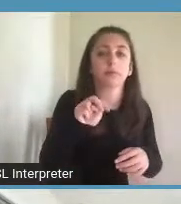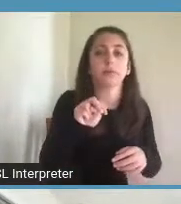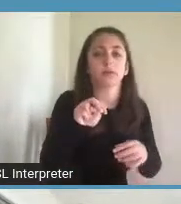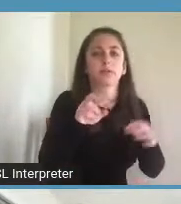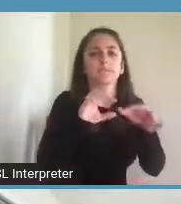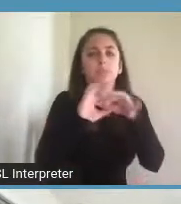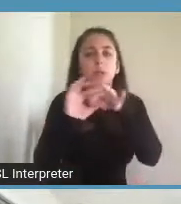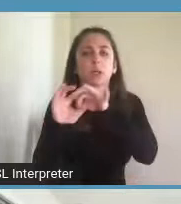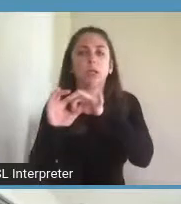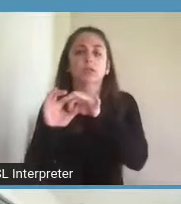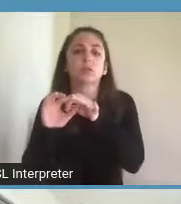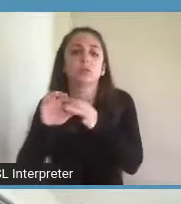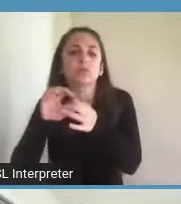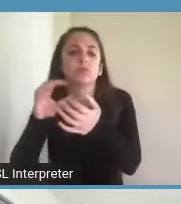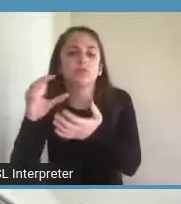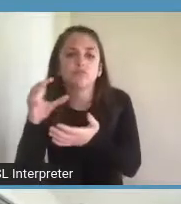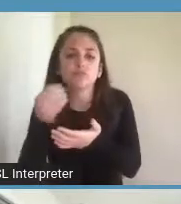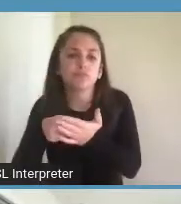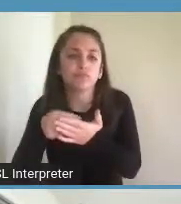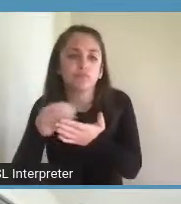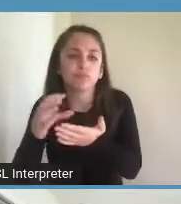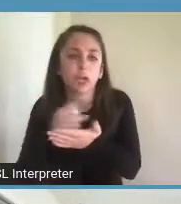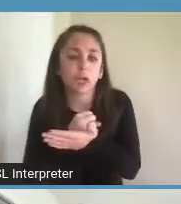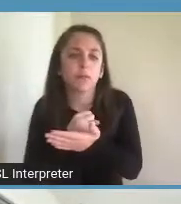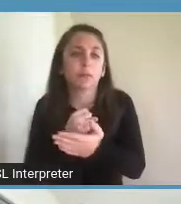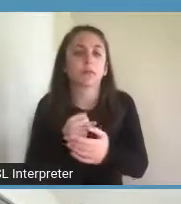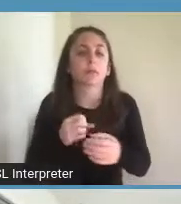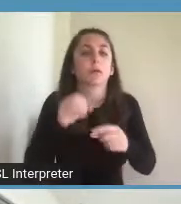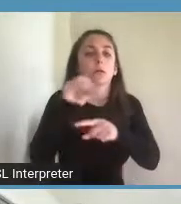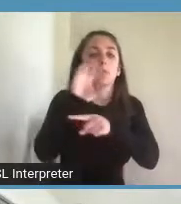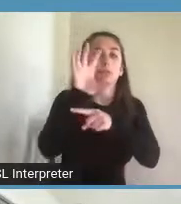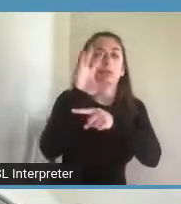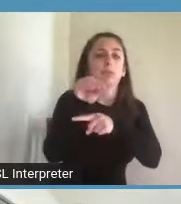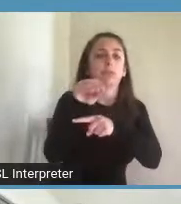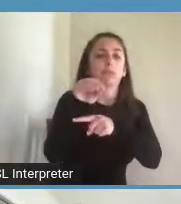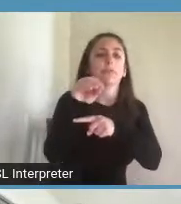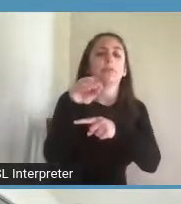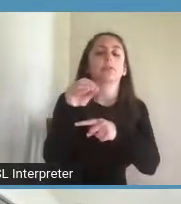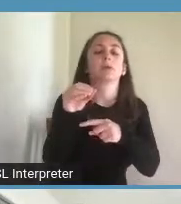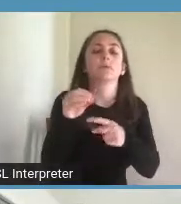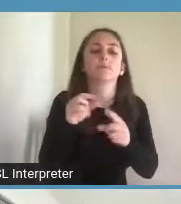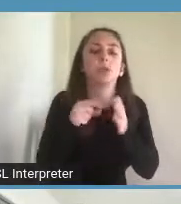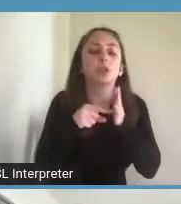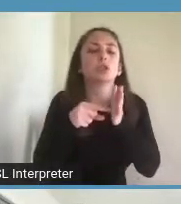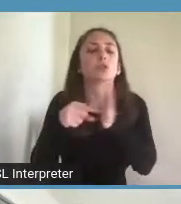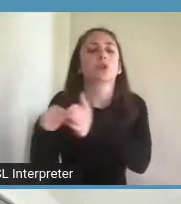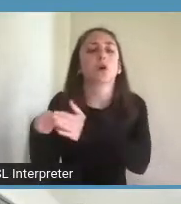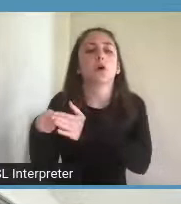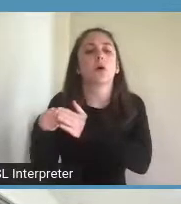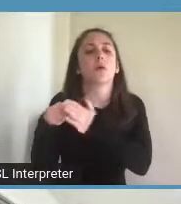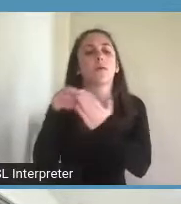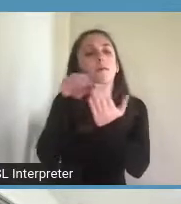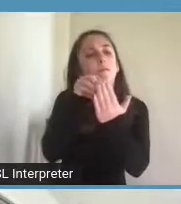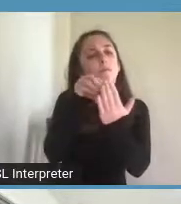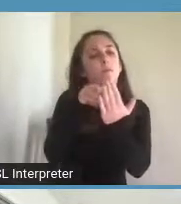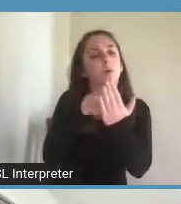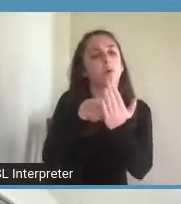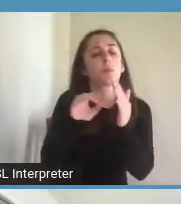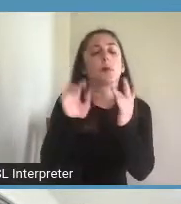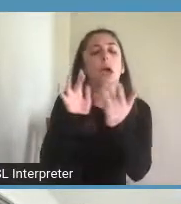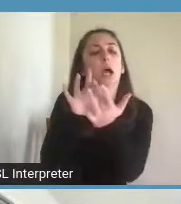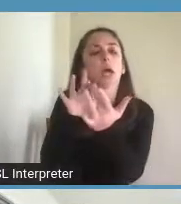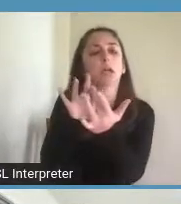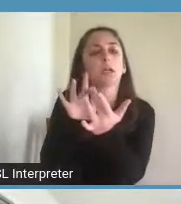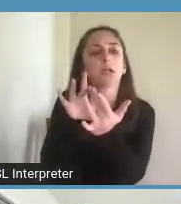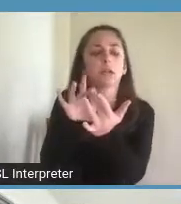action. So here's a screenshot showing a form we had to contact your legislator about a piece of plastic